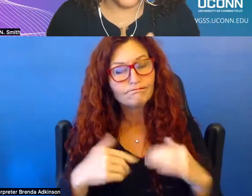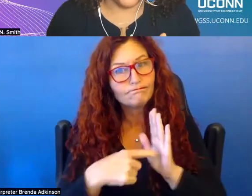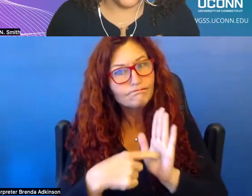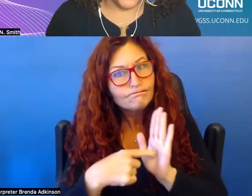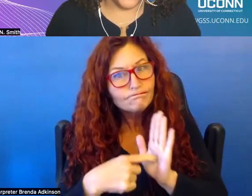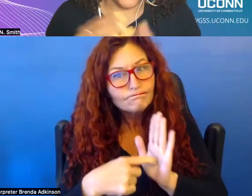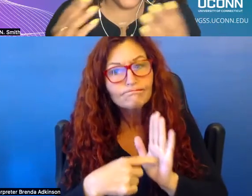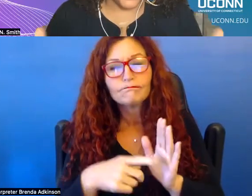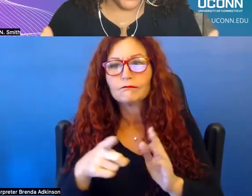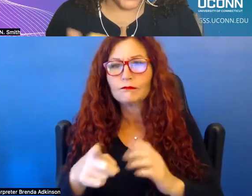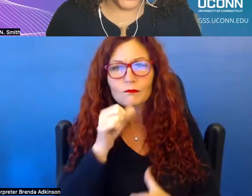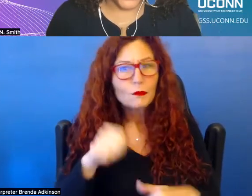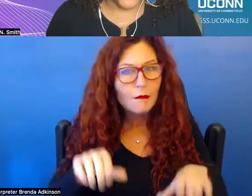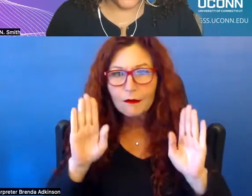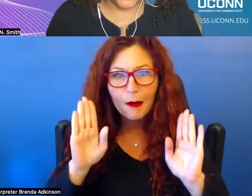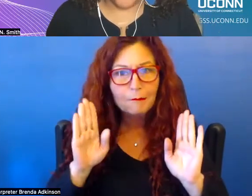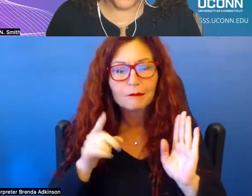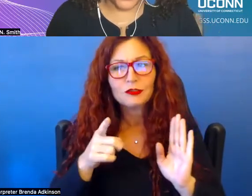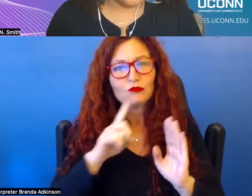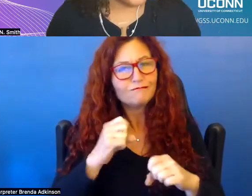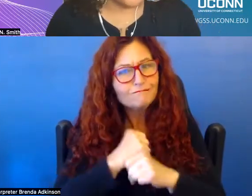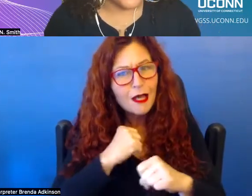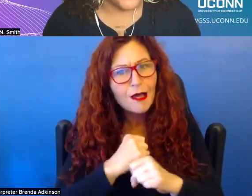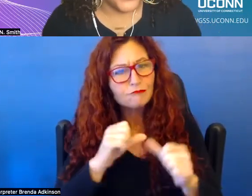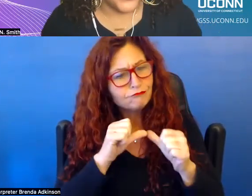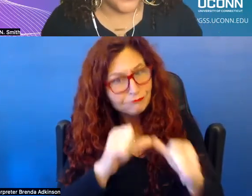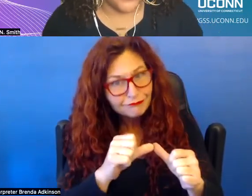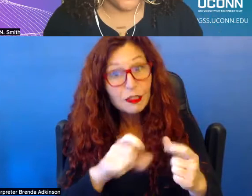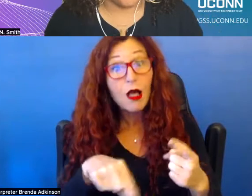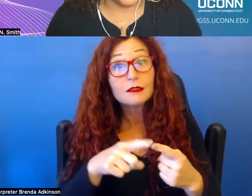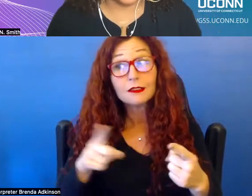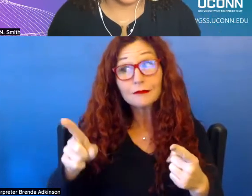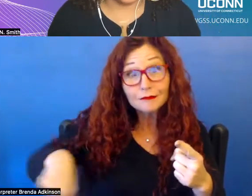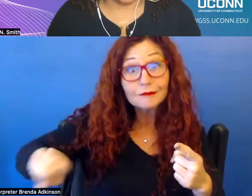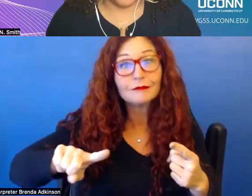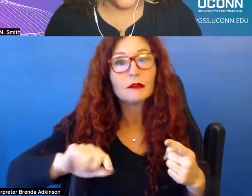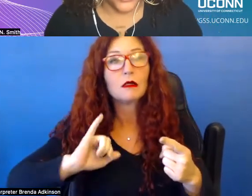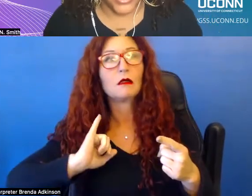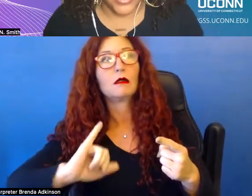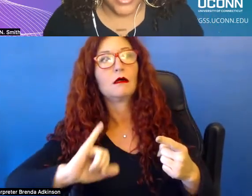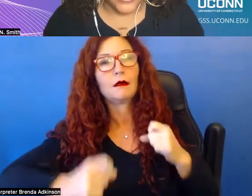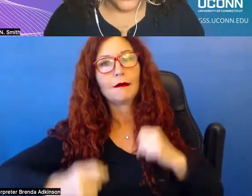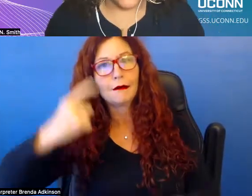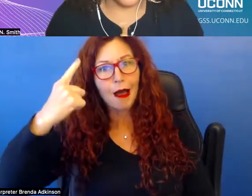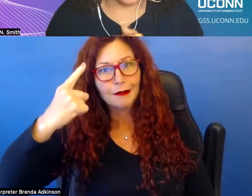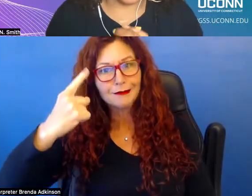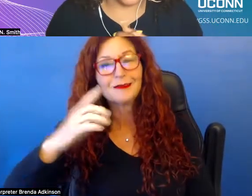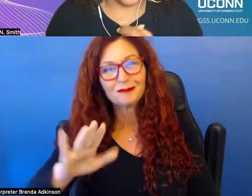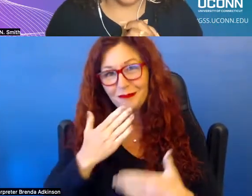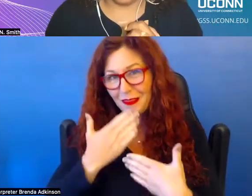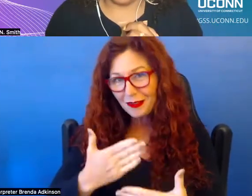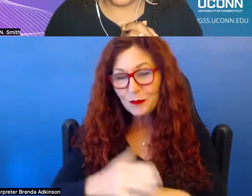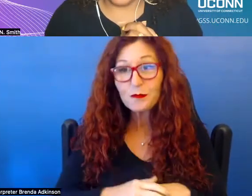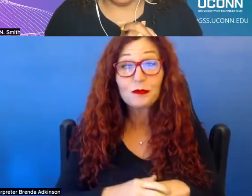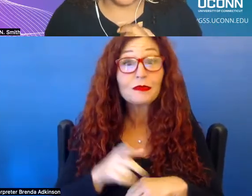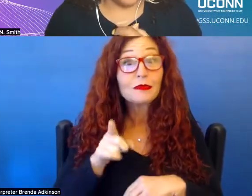appreciate you. And Ayana actually named the Young Women's Initiative and would fly in from Michigan, okay?